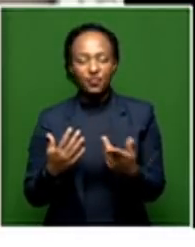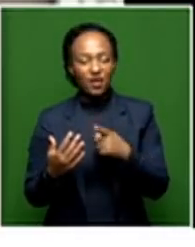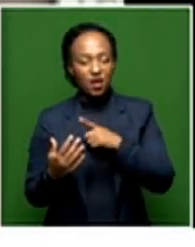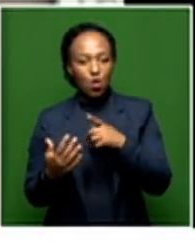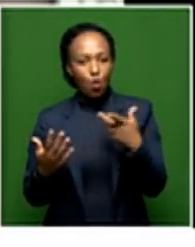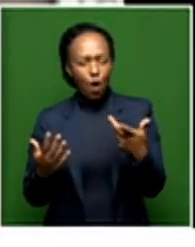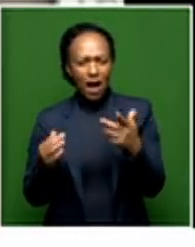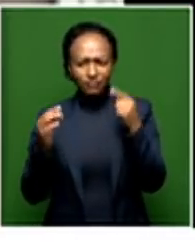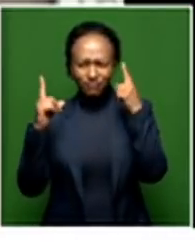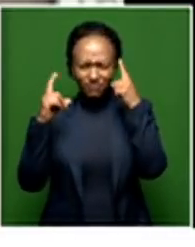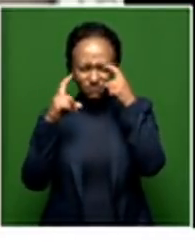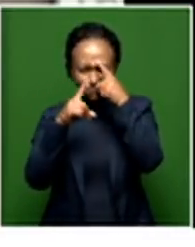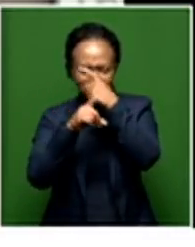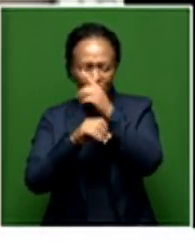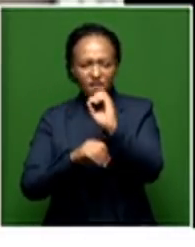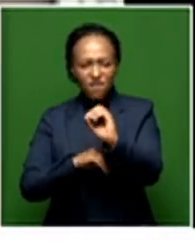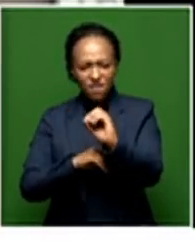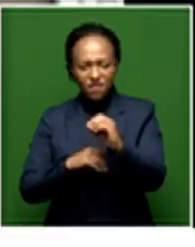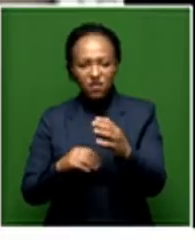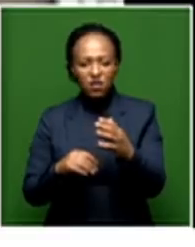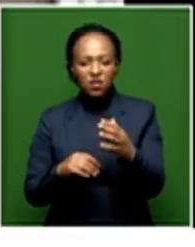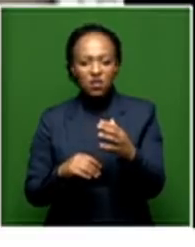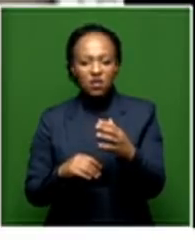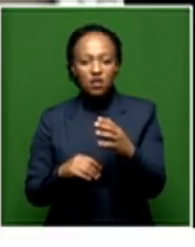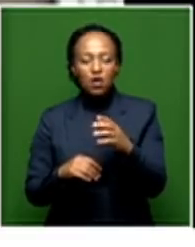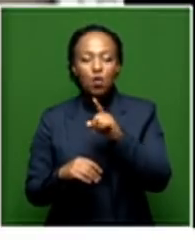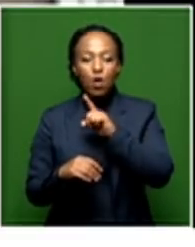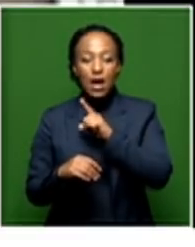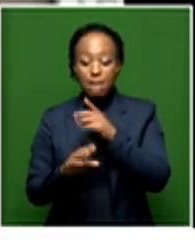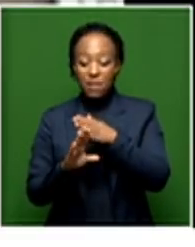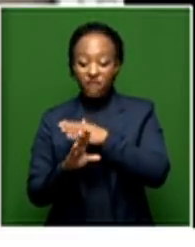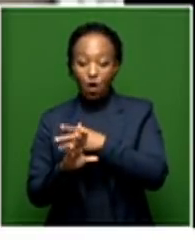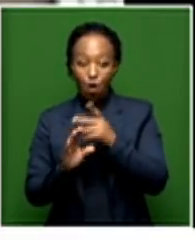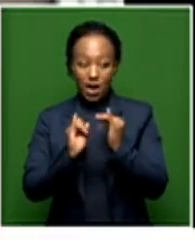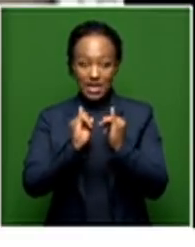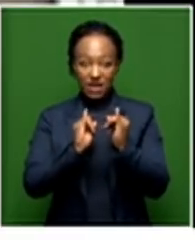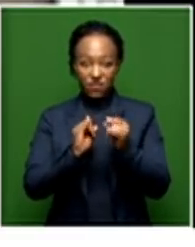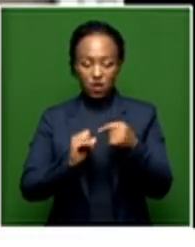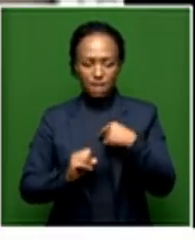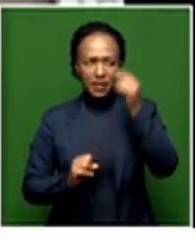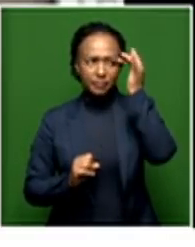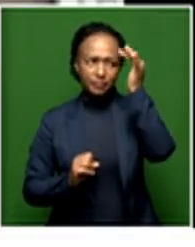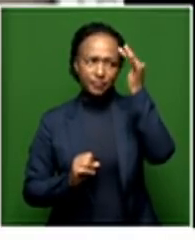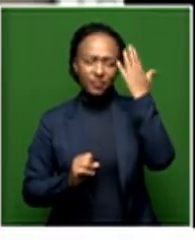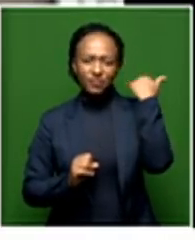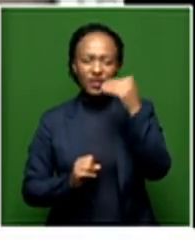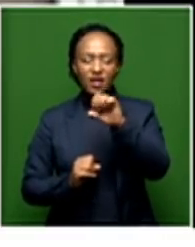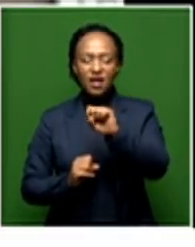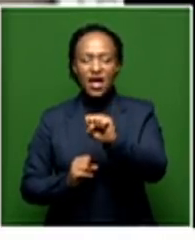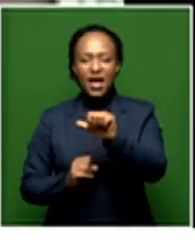such complications. Actually, just before this interview, I was thinking of the old